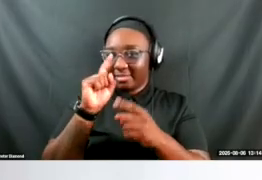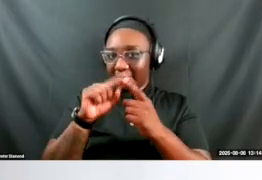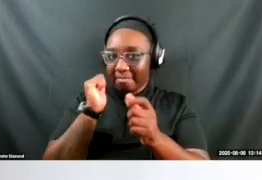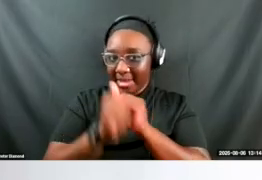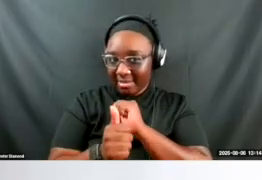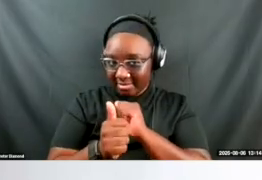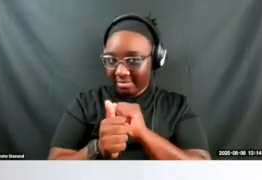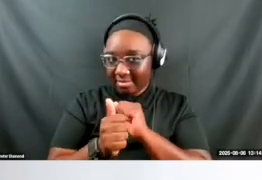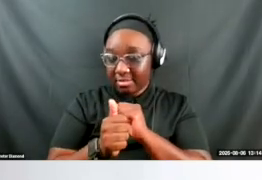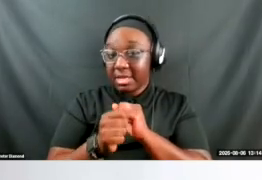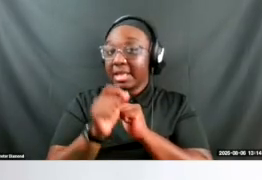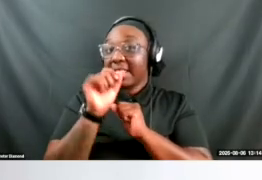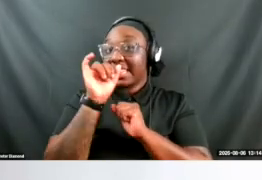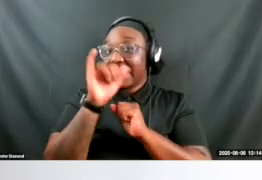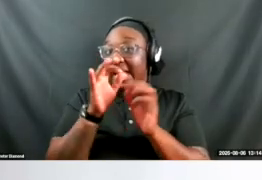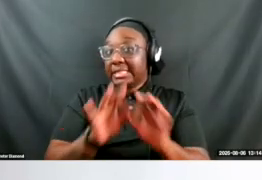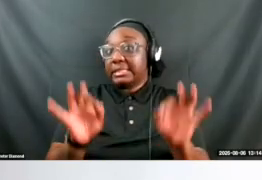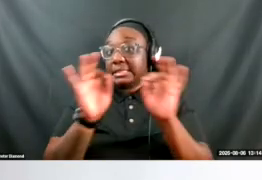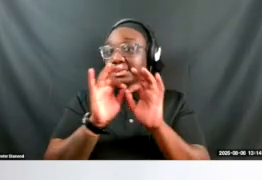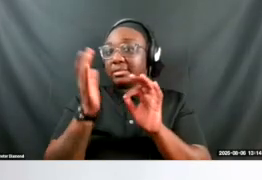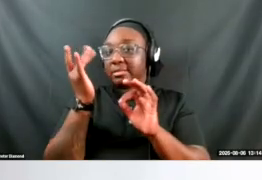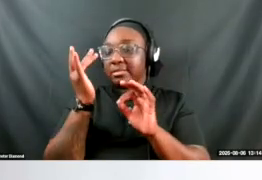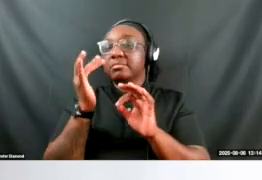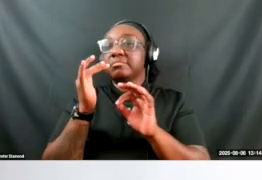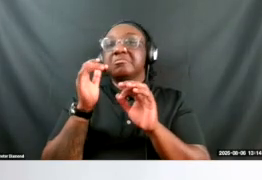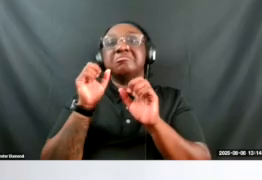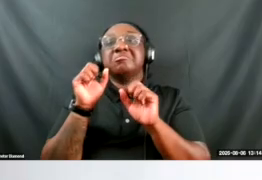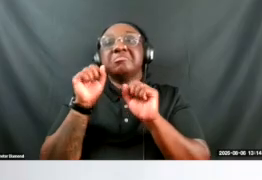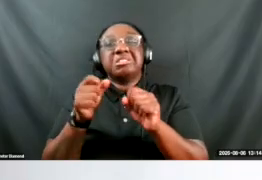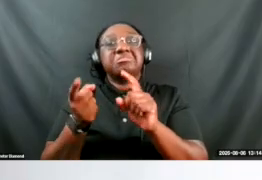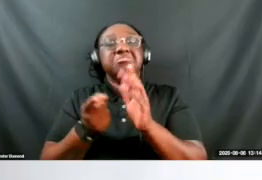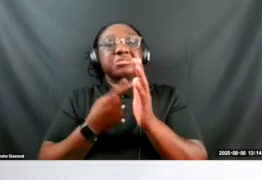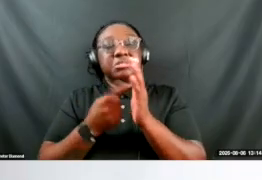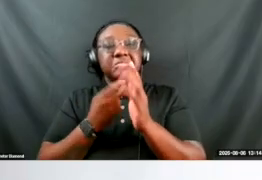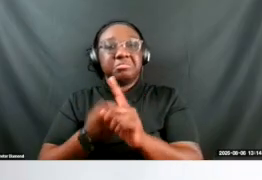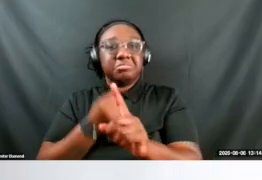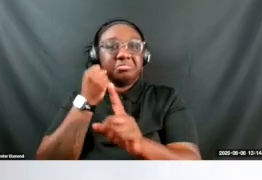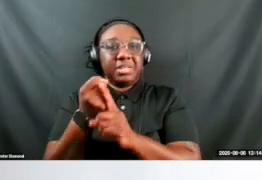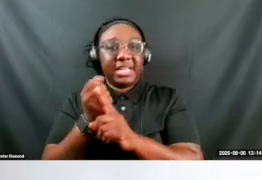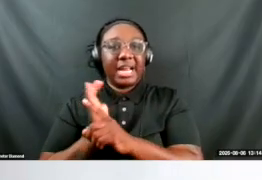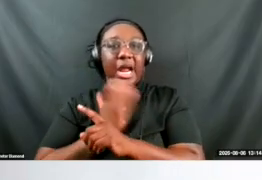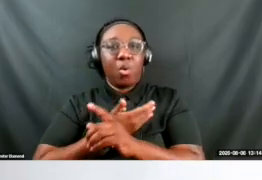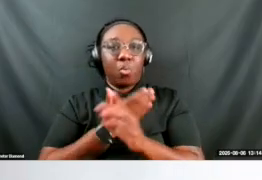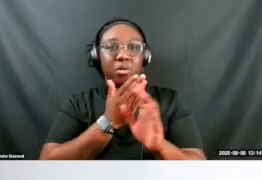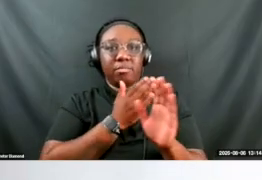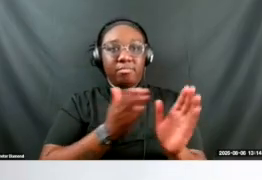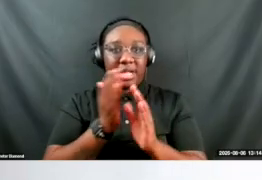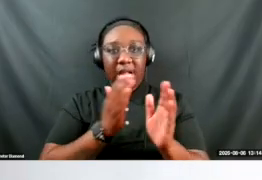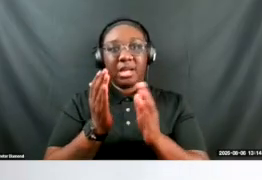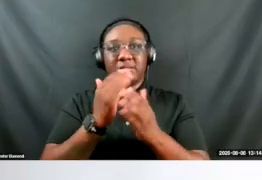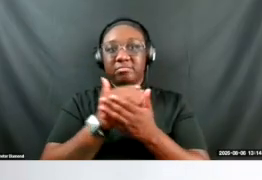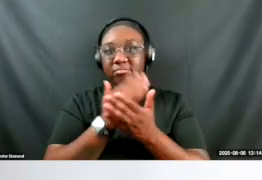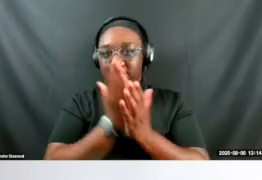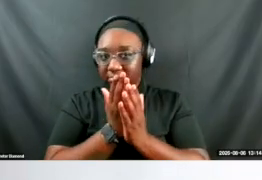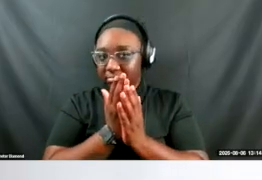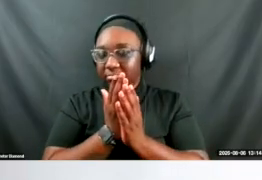because it can sometimes impact our funding plan process, since the legislature may pass bills that amend the state budget by adding or removing funds that were